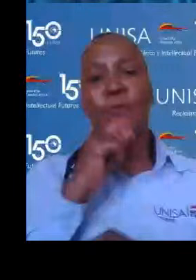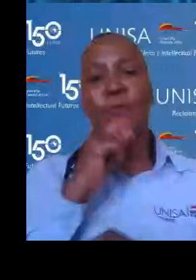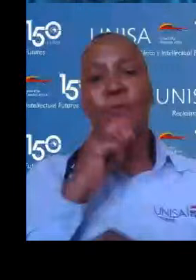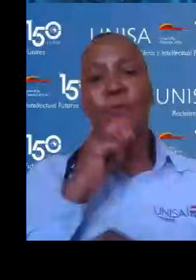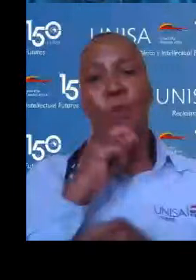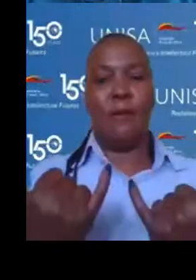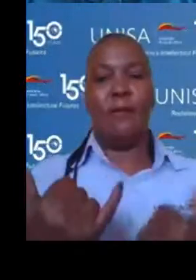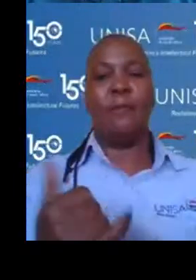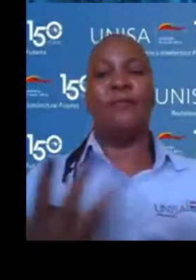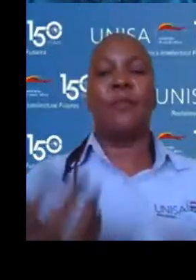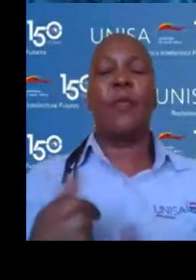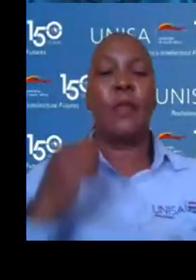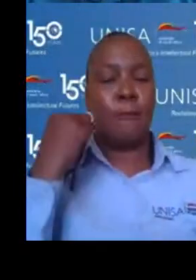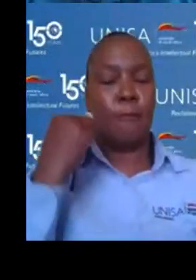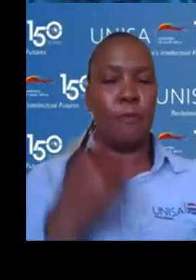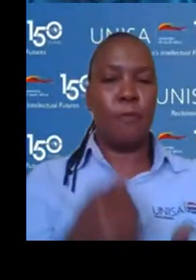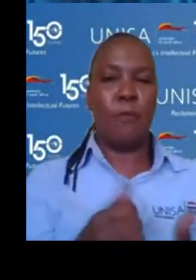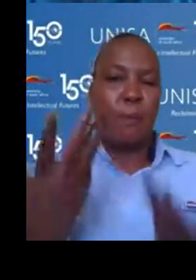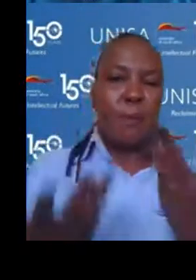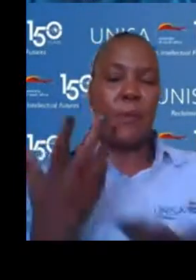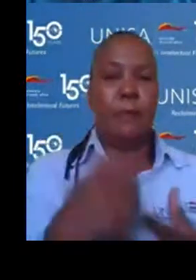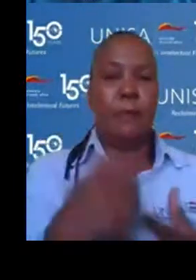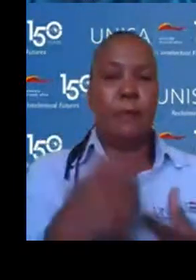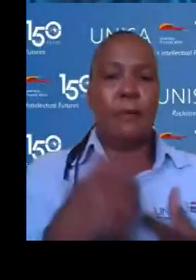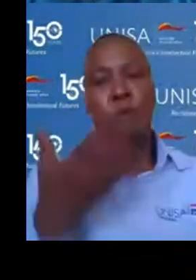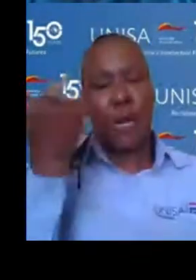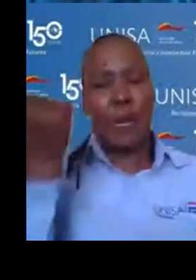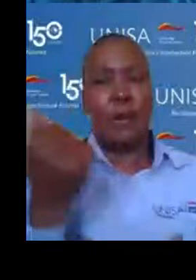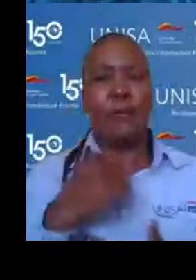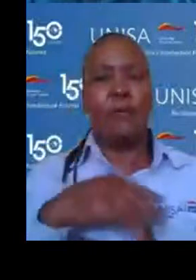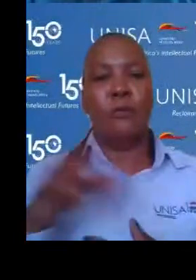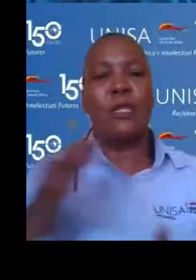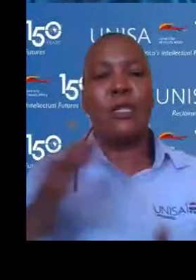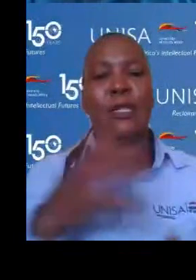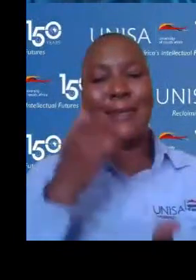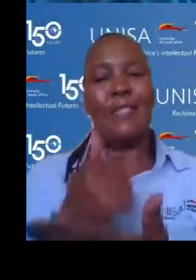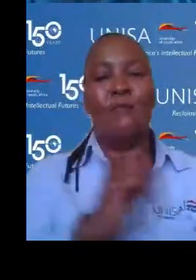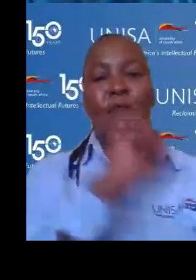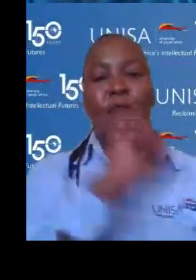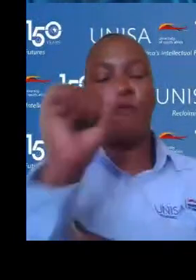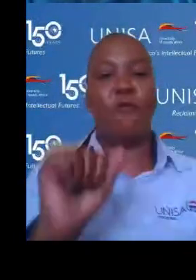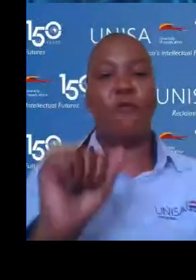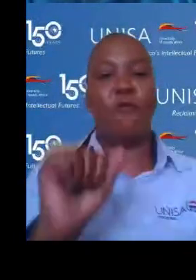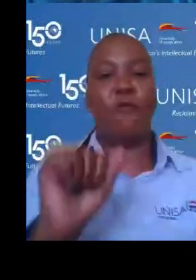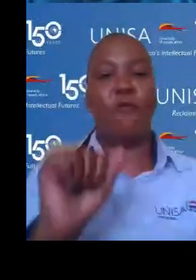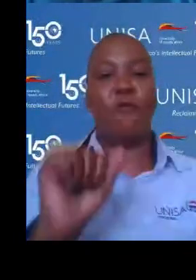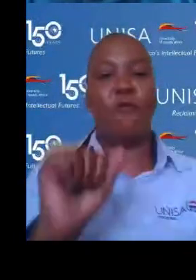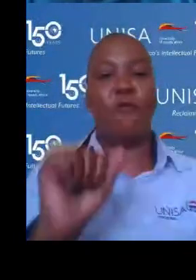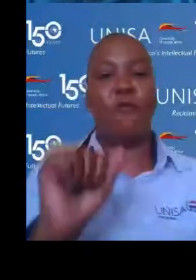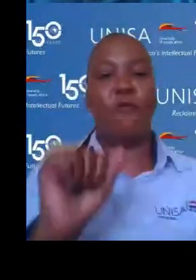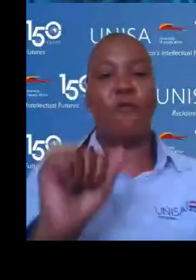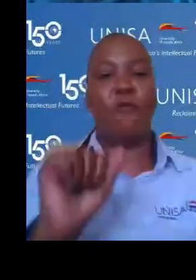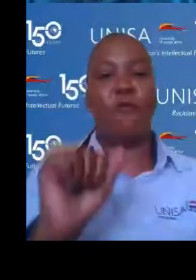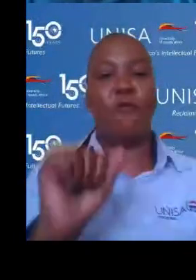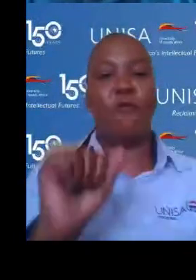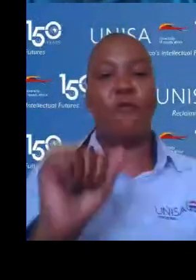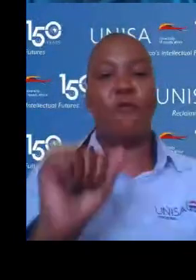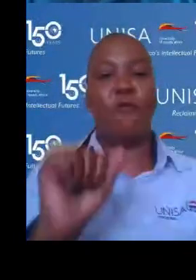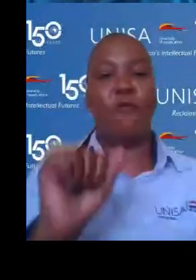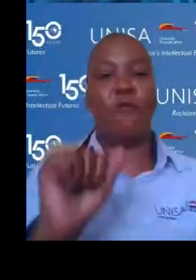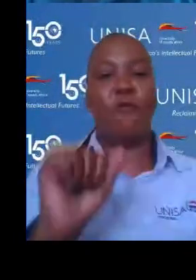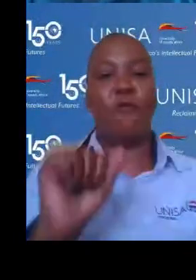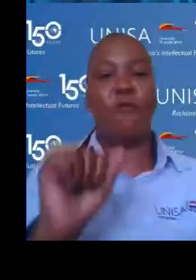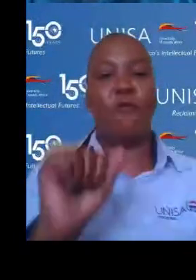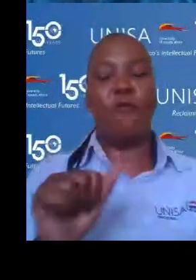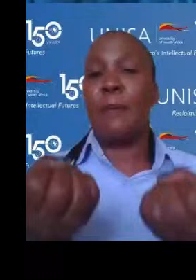You might not even be able to sit for your examinations if you do not submit your assignments.